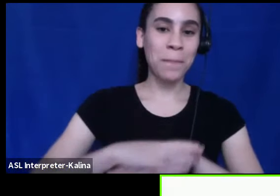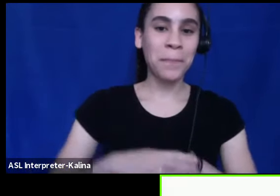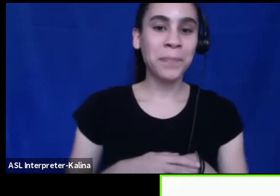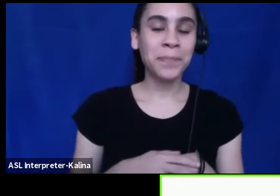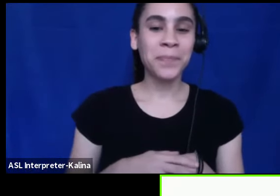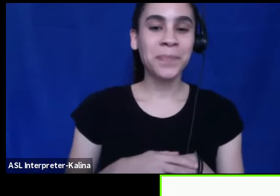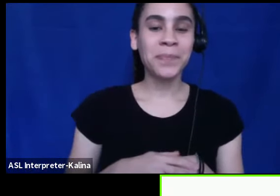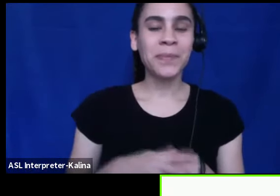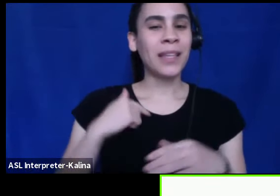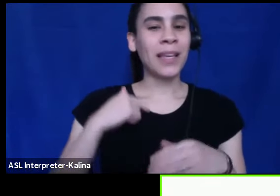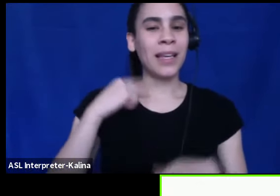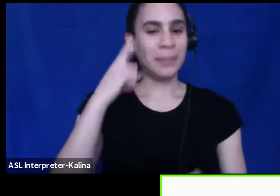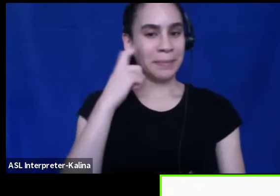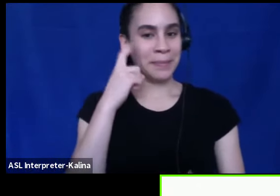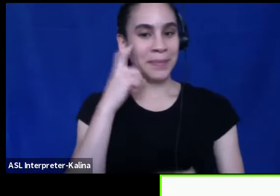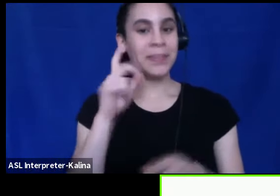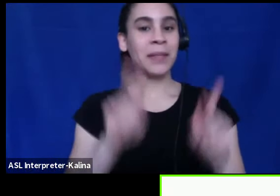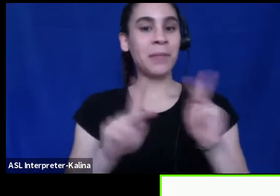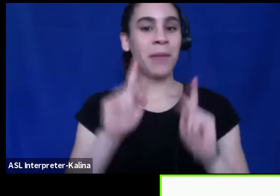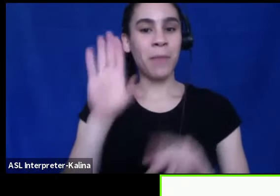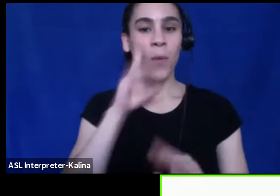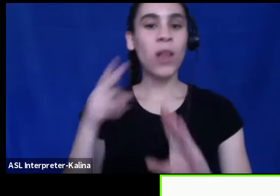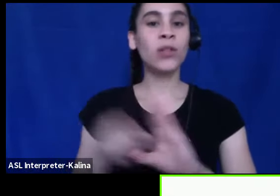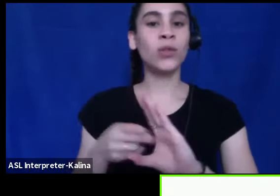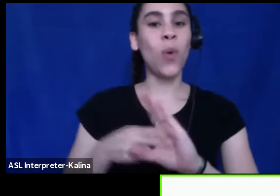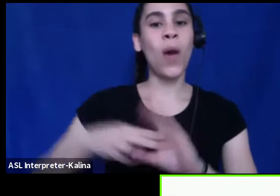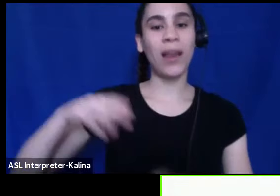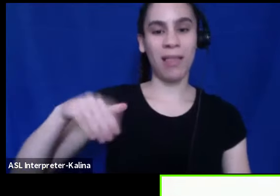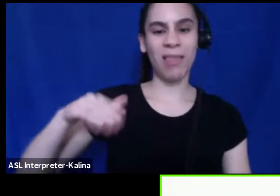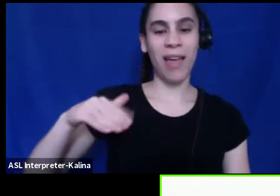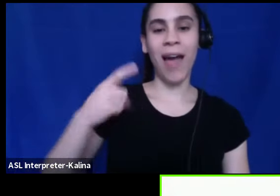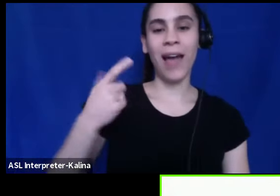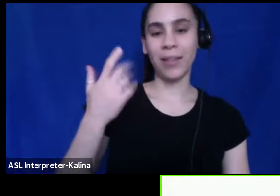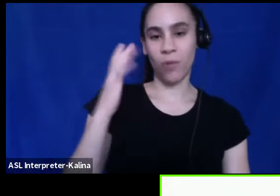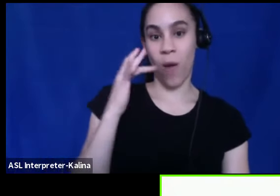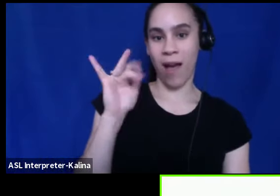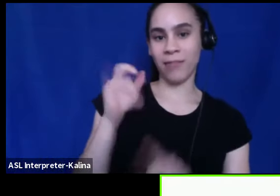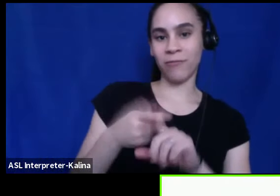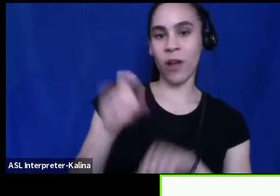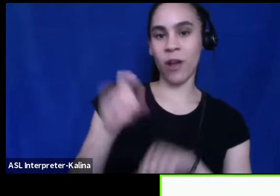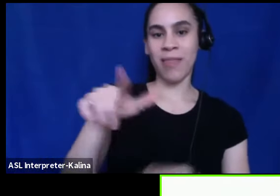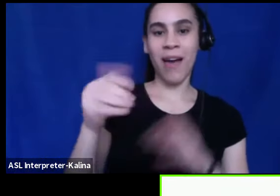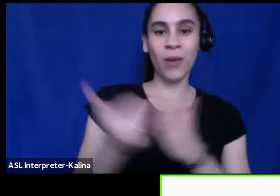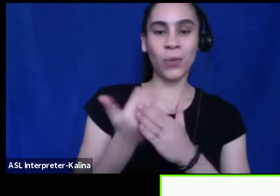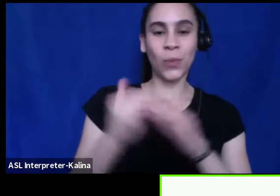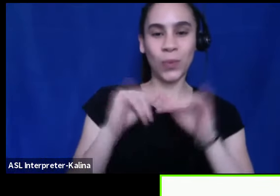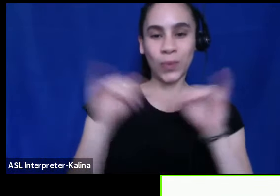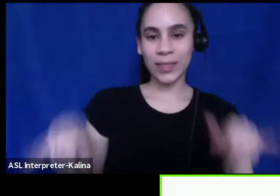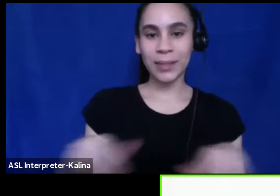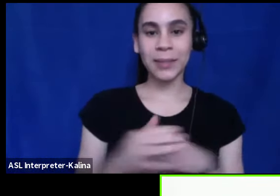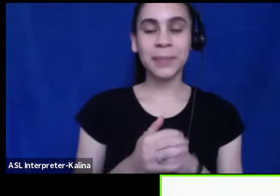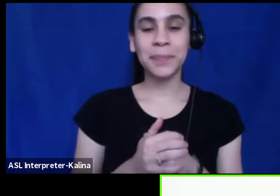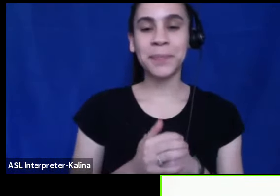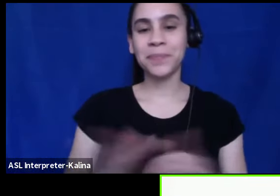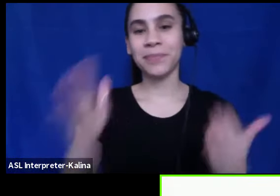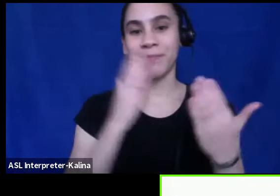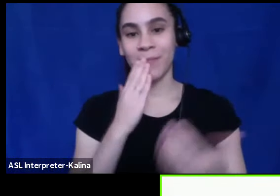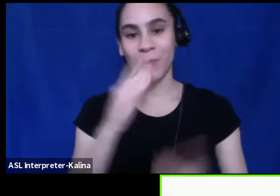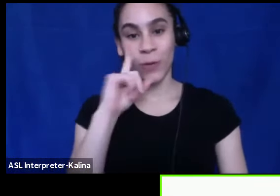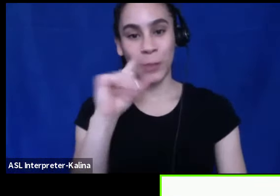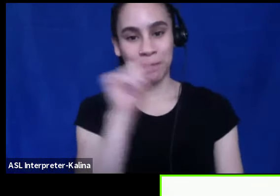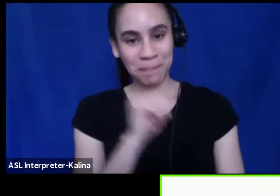I suspect people will be joining a bit late as a result because we have a new system. So thanks for bearing with